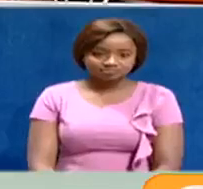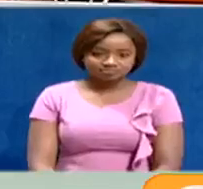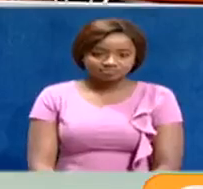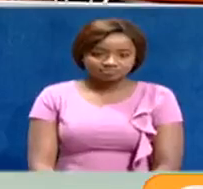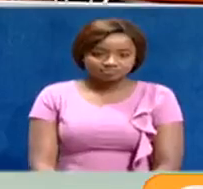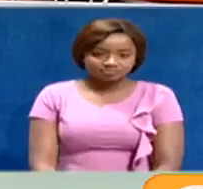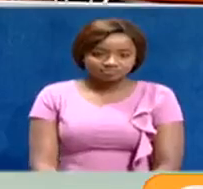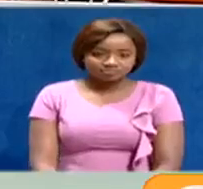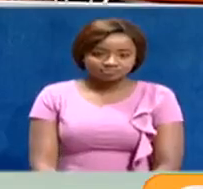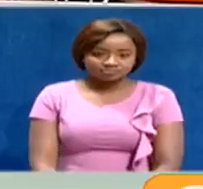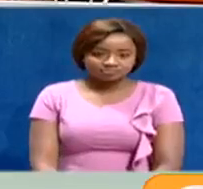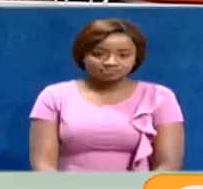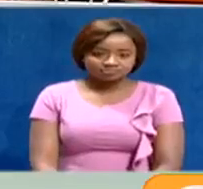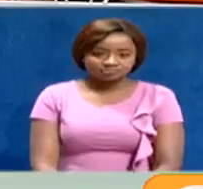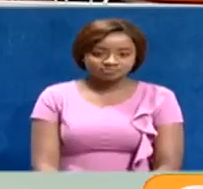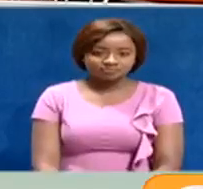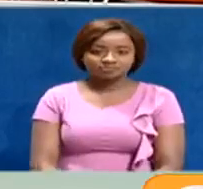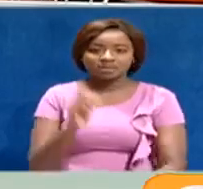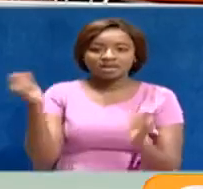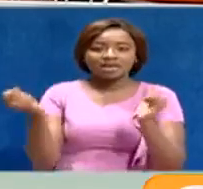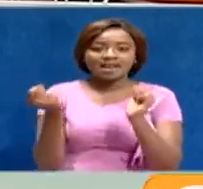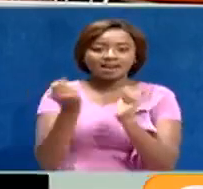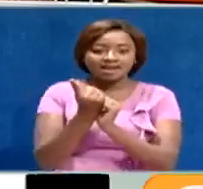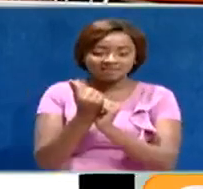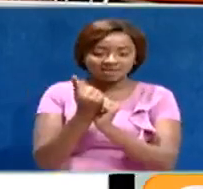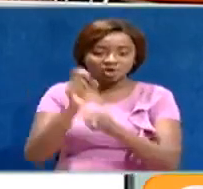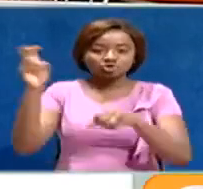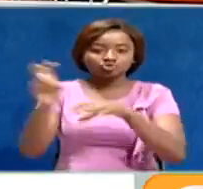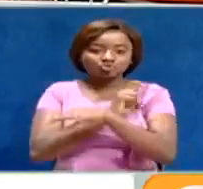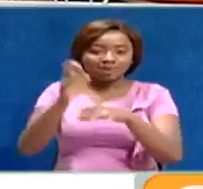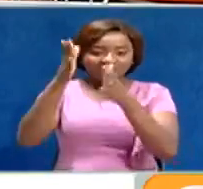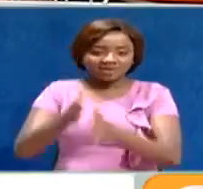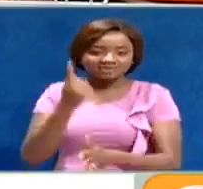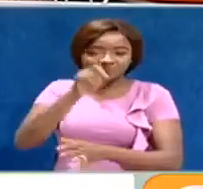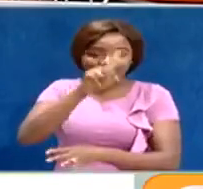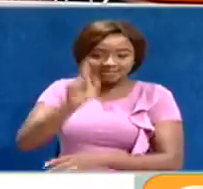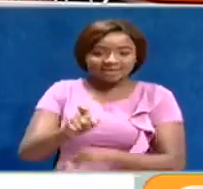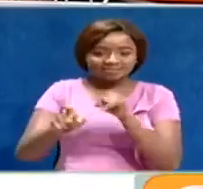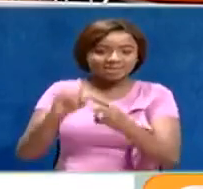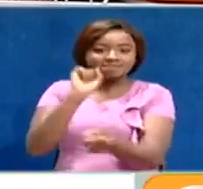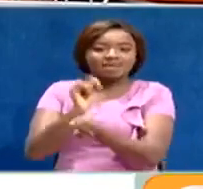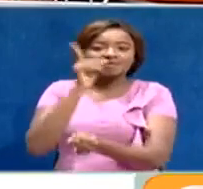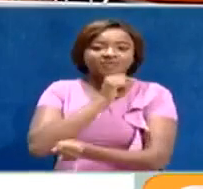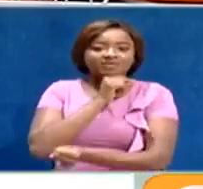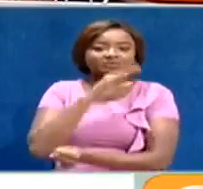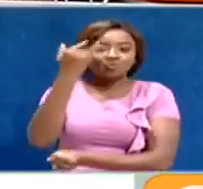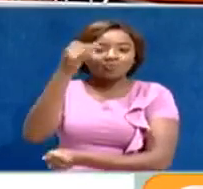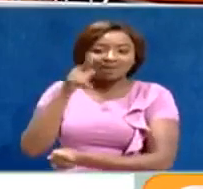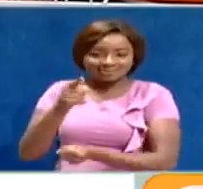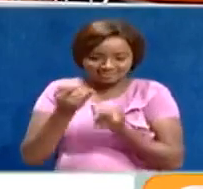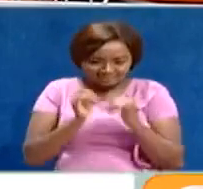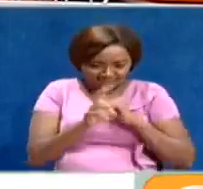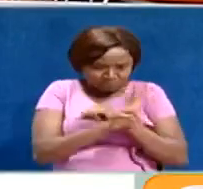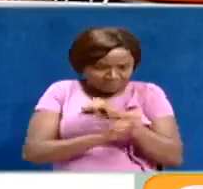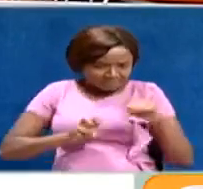Oh, at the same time, 11 national examination officials have been arrested for trying to leak the ongoing KCSE